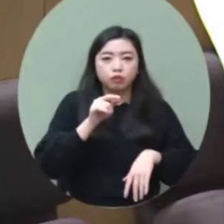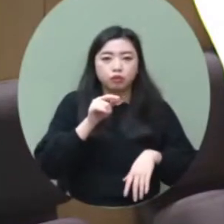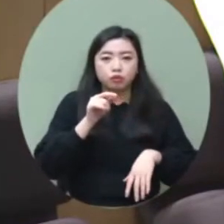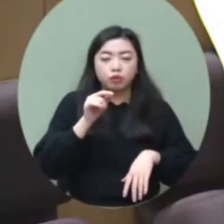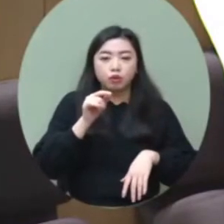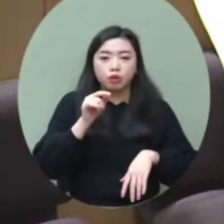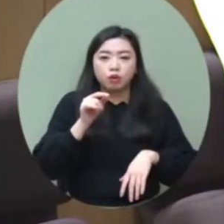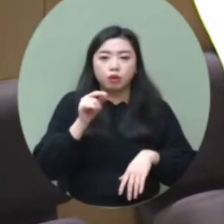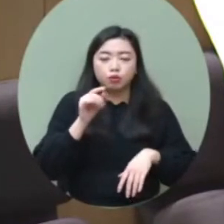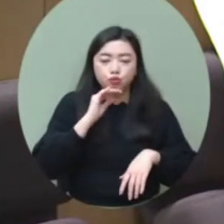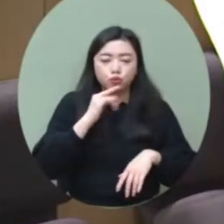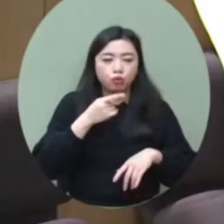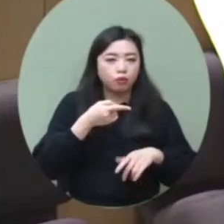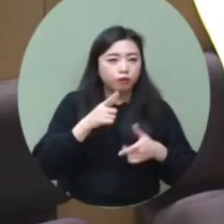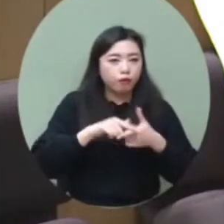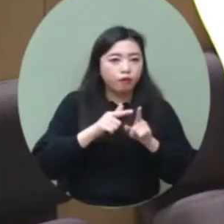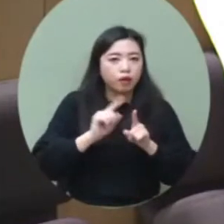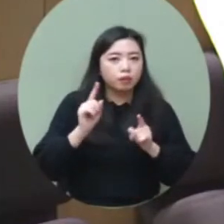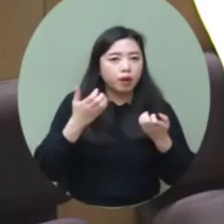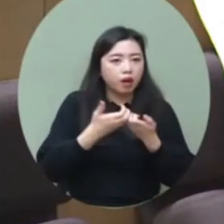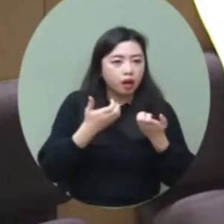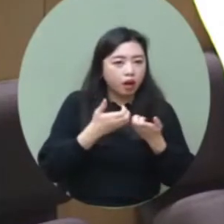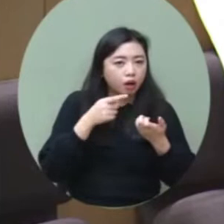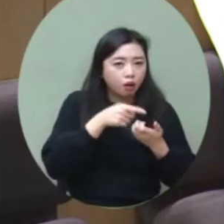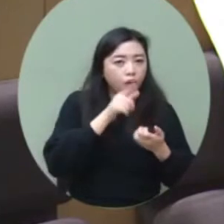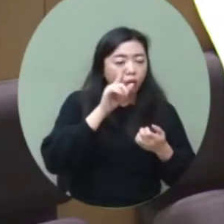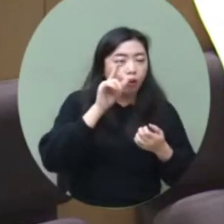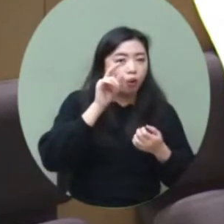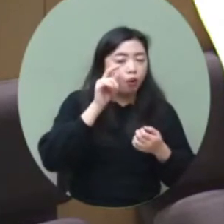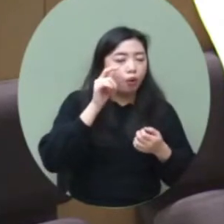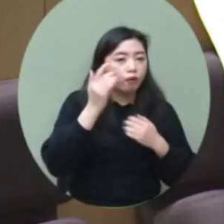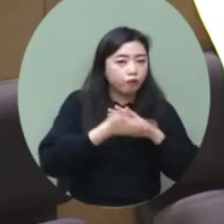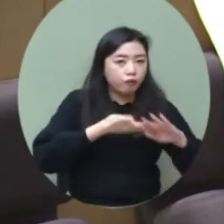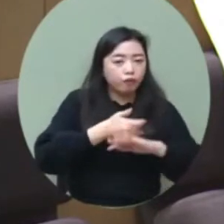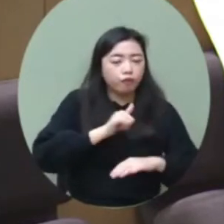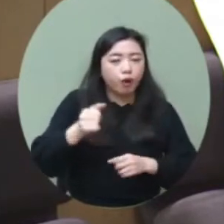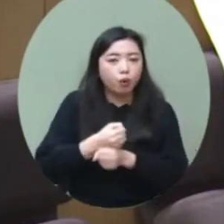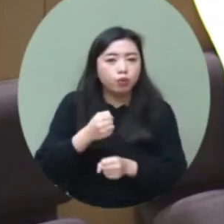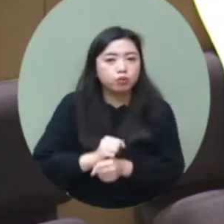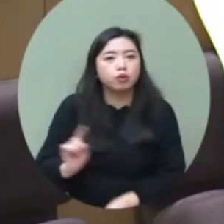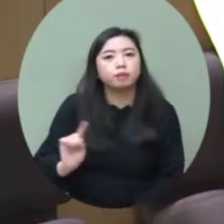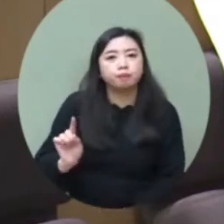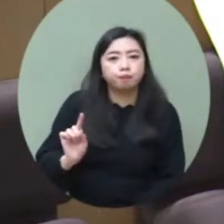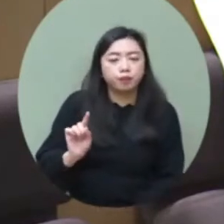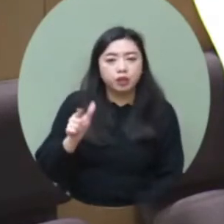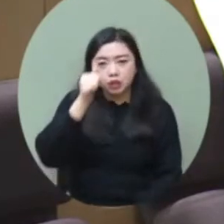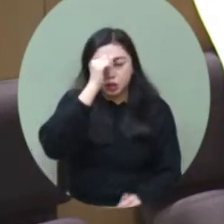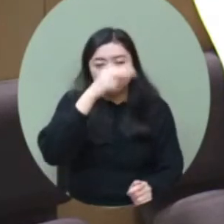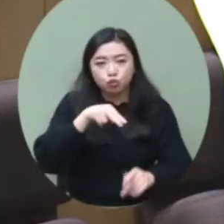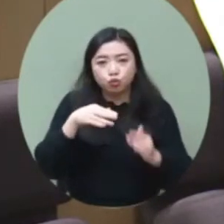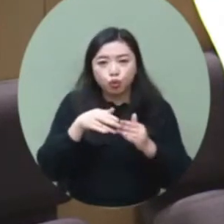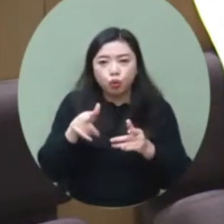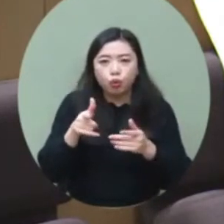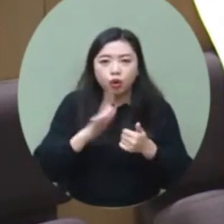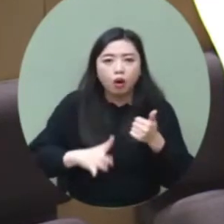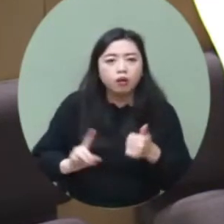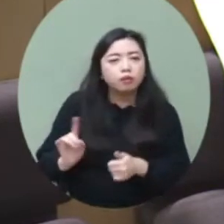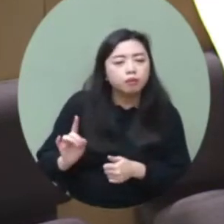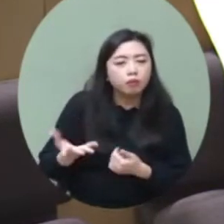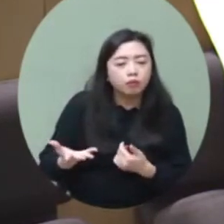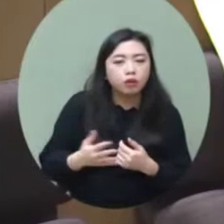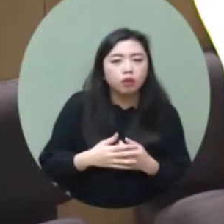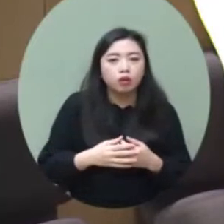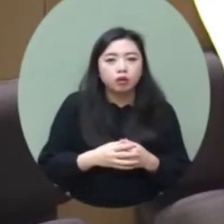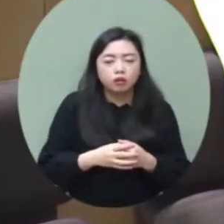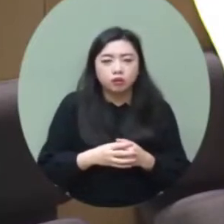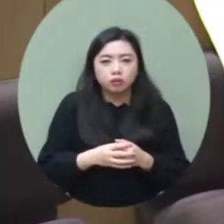been affected by these infections? And also, what do you think about calls from a political party